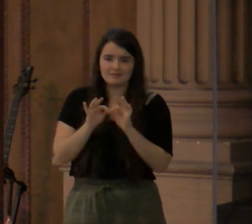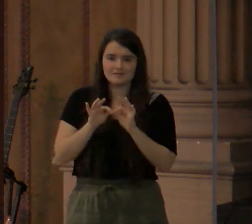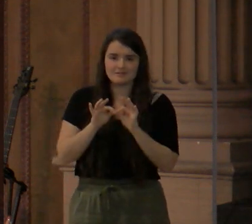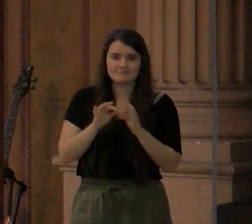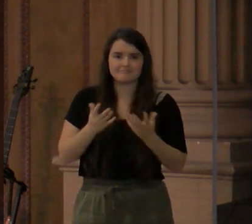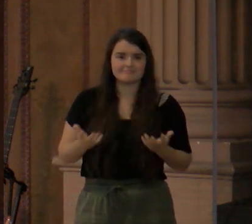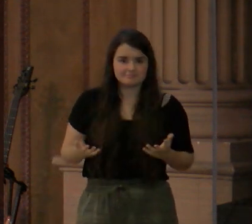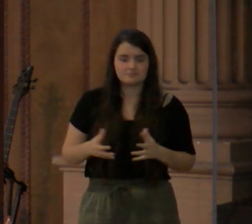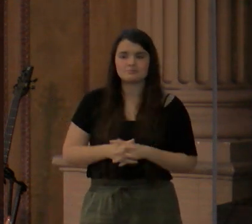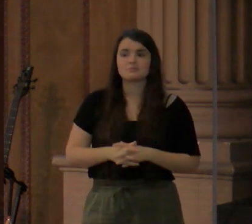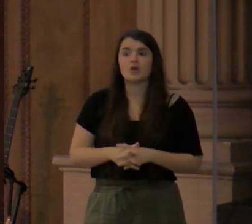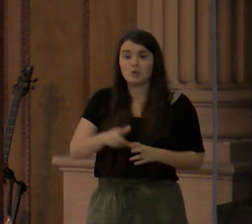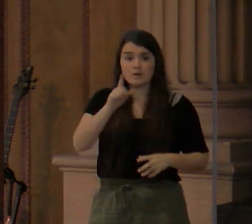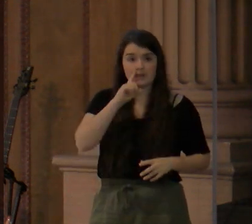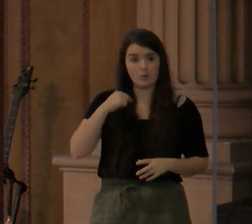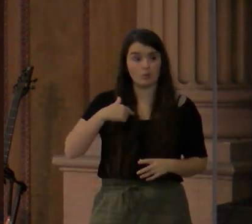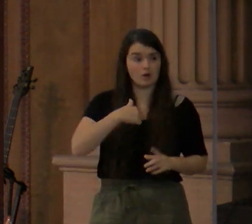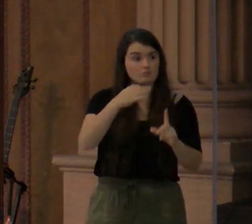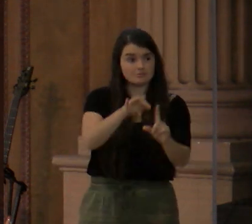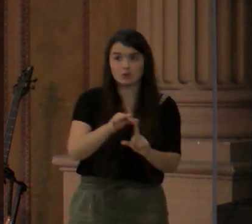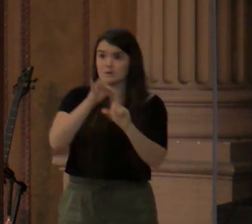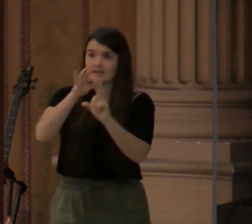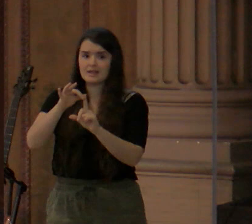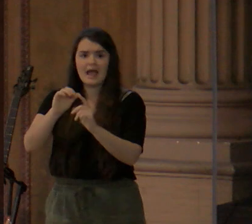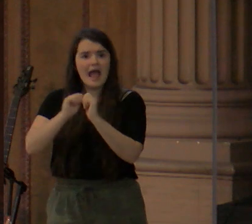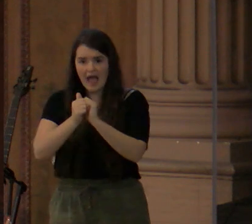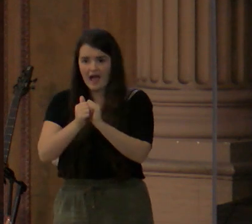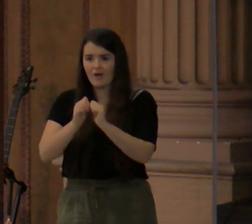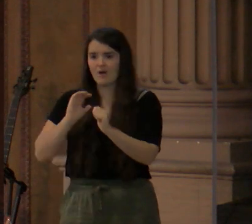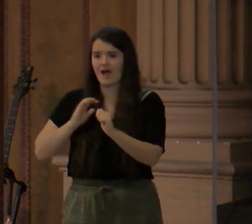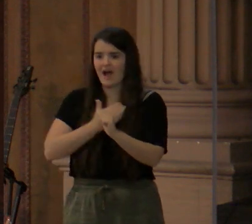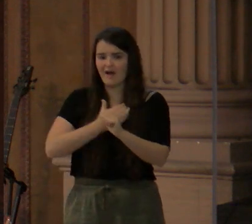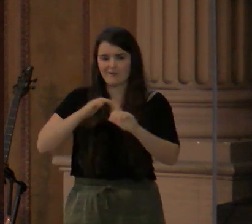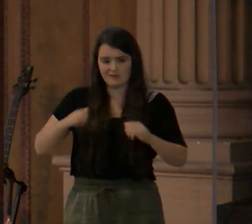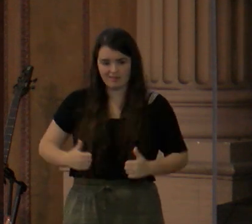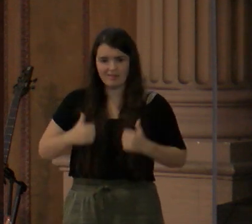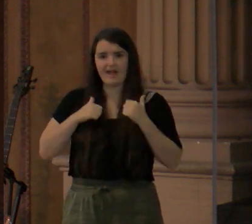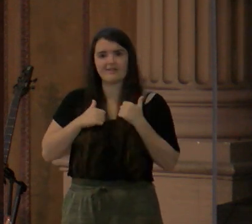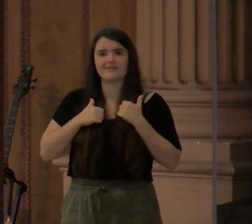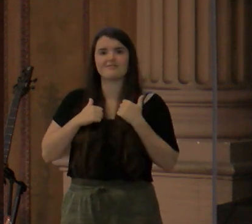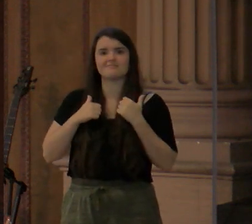But what truly sets us apart is the way of life that's described in this sermon.